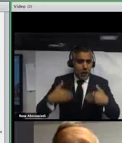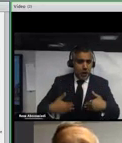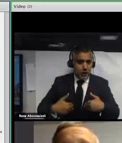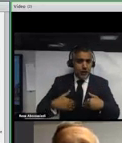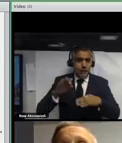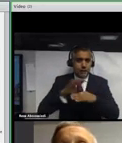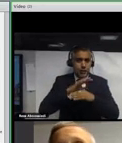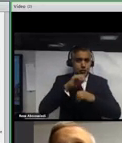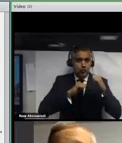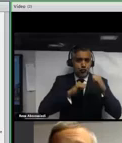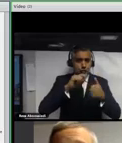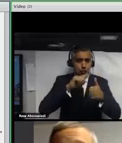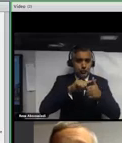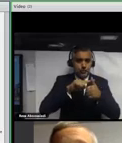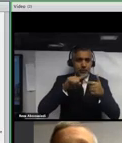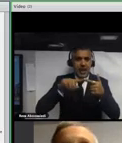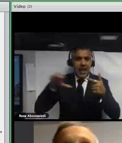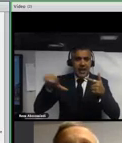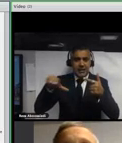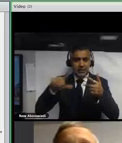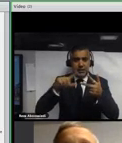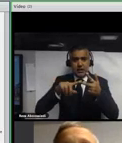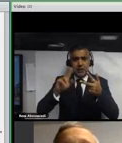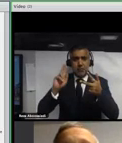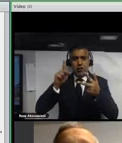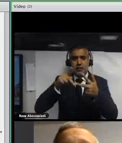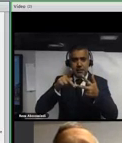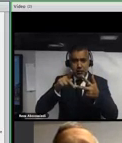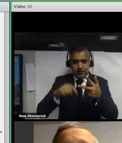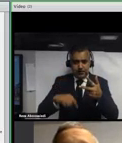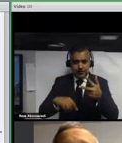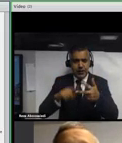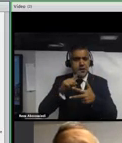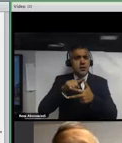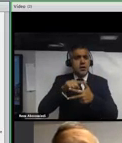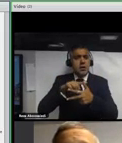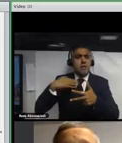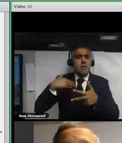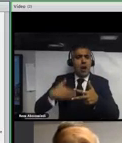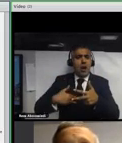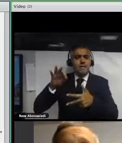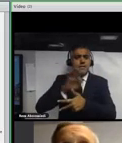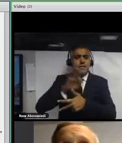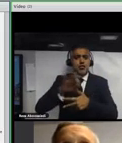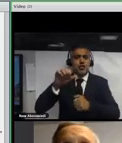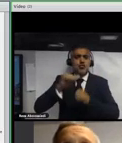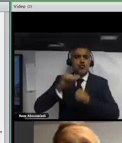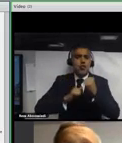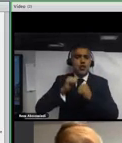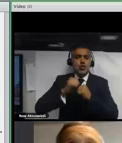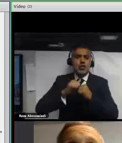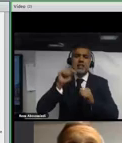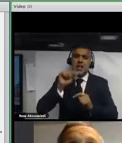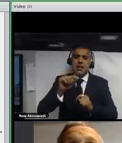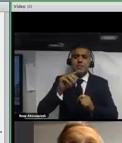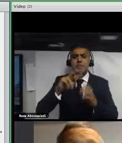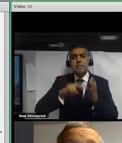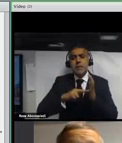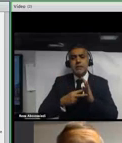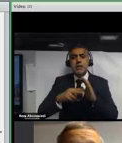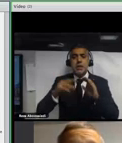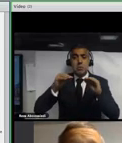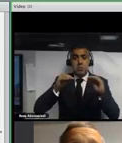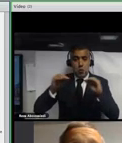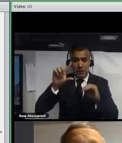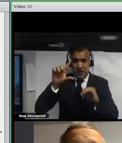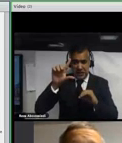structure, activity, and participation. So when we talk about body function and structure, we mean things like being able to move your